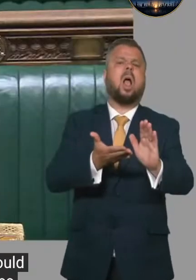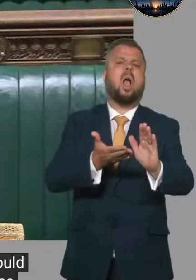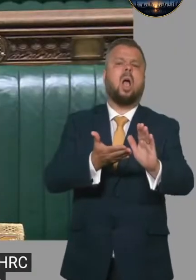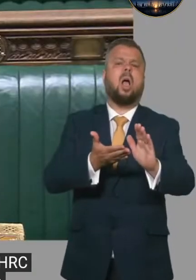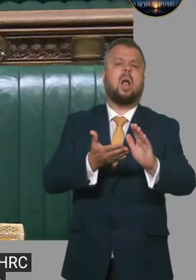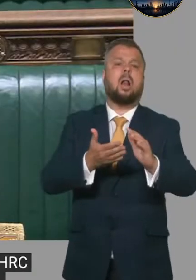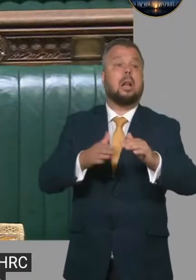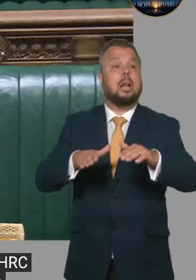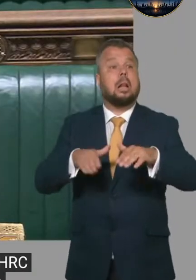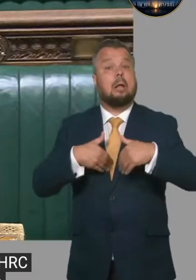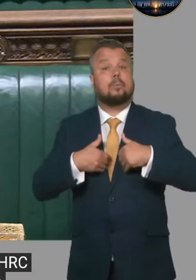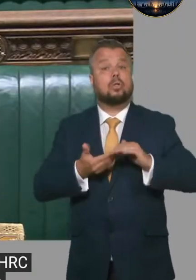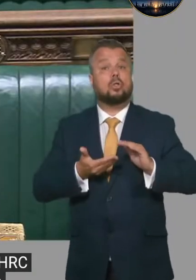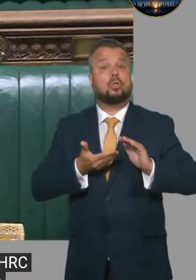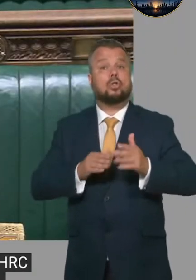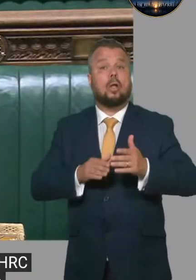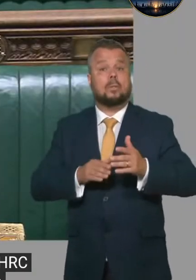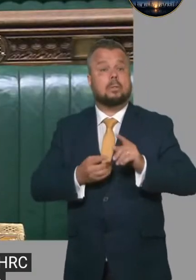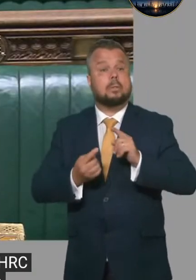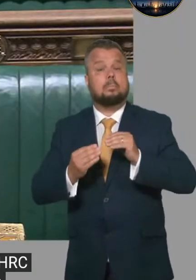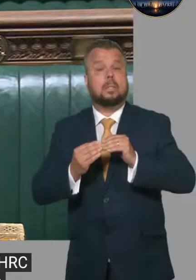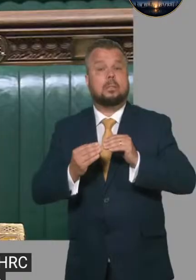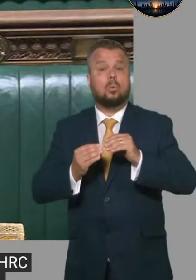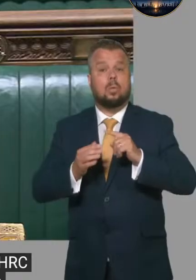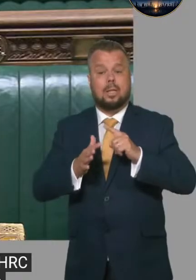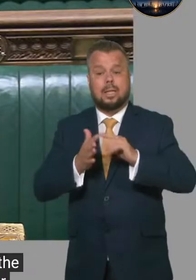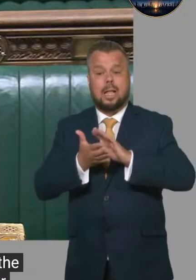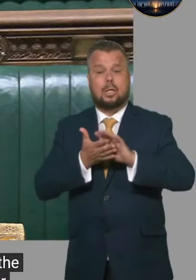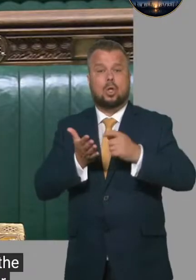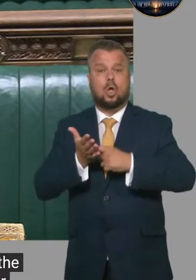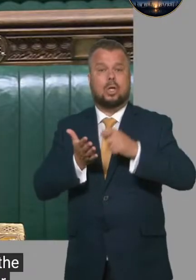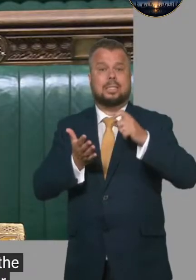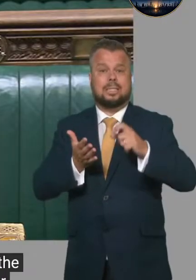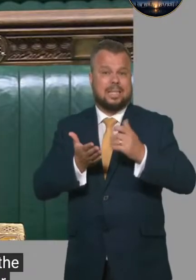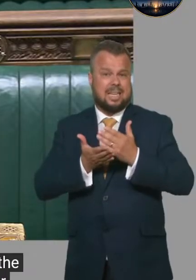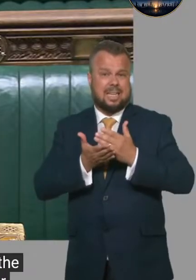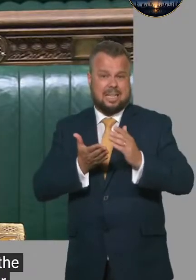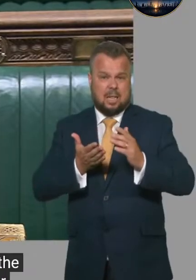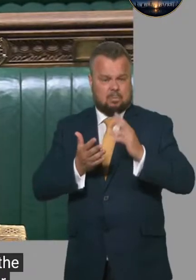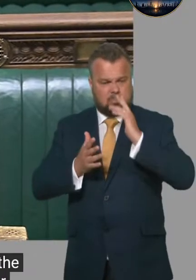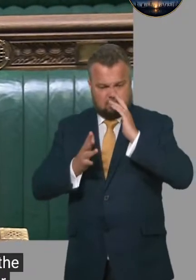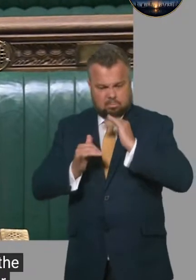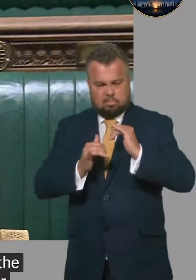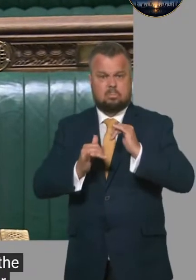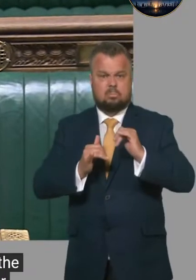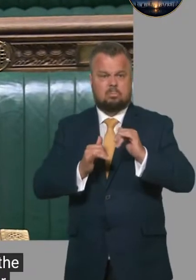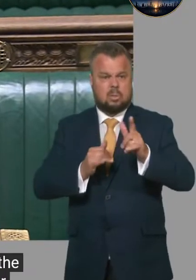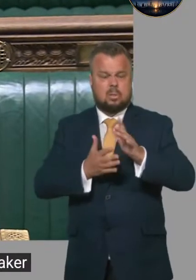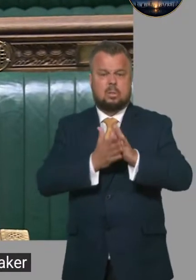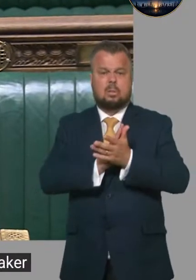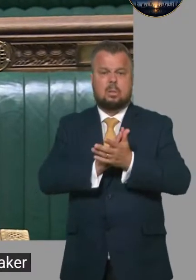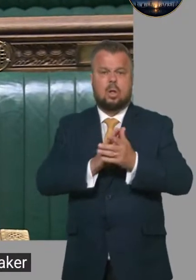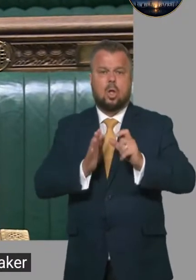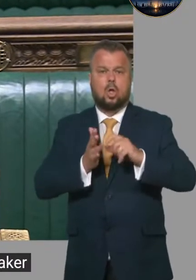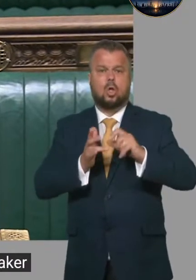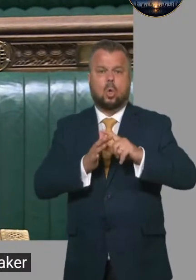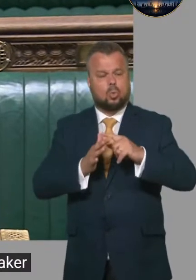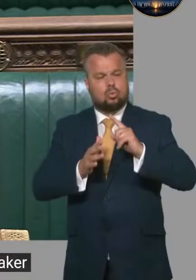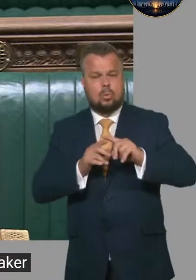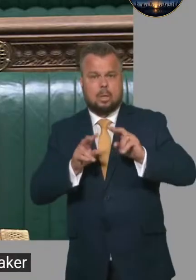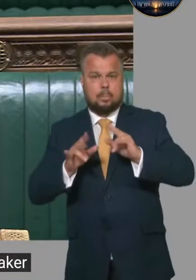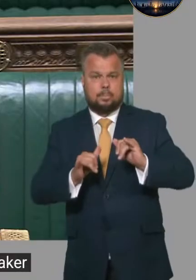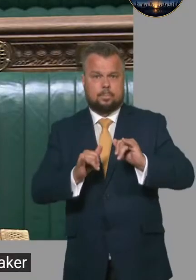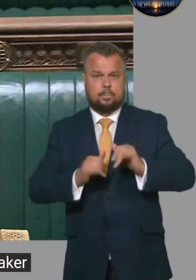The government's Islamophobia definition is already being weaponised to shut down free speech, just as I warned it would. South